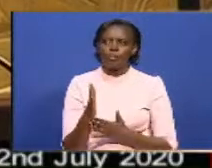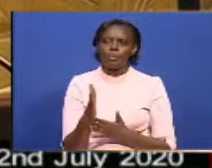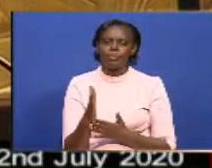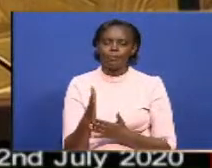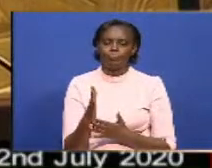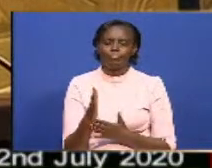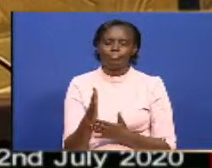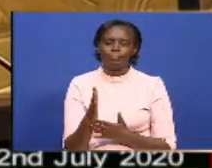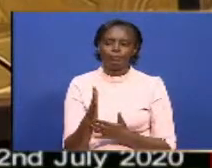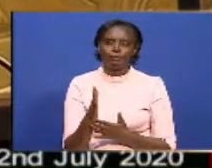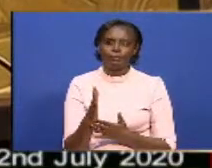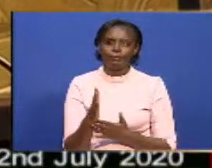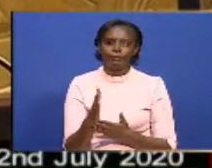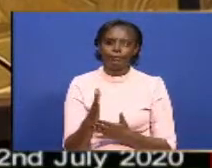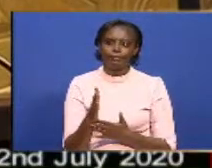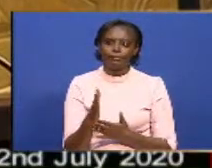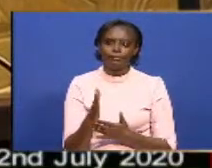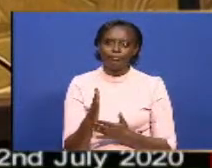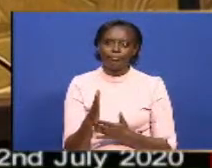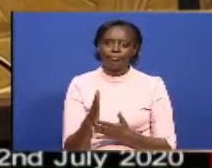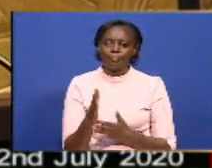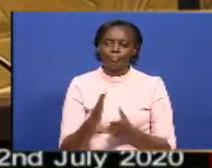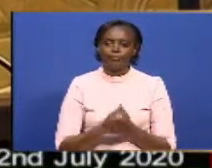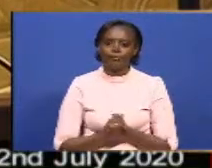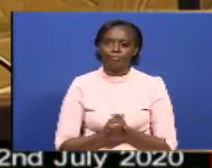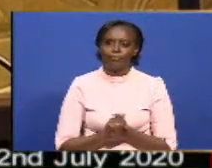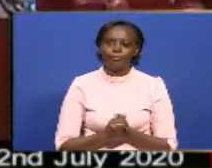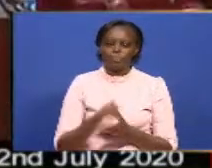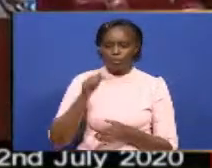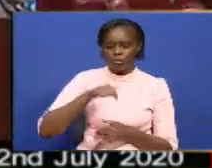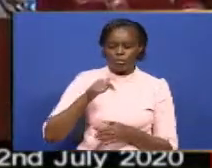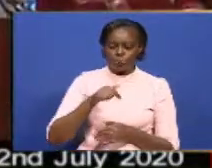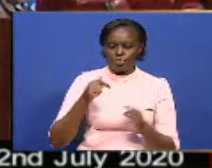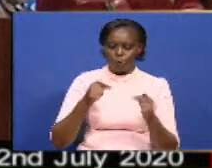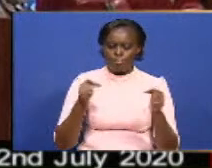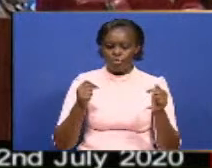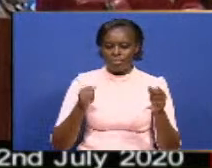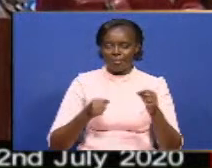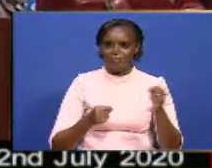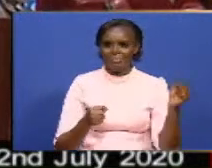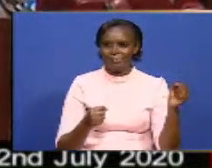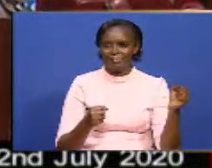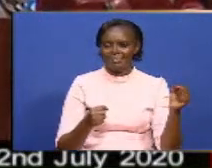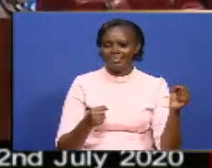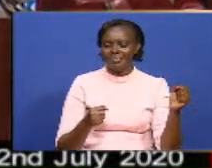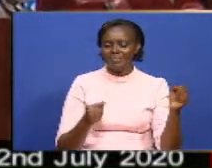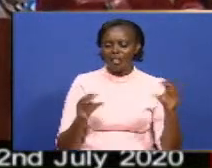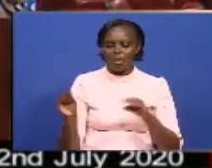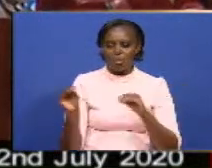in an unlikely position. Today I'm in the opposition, but I have not shifted.